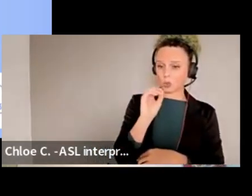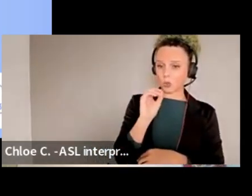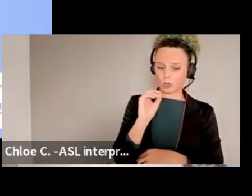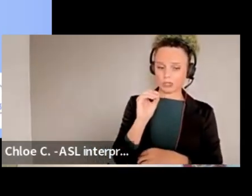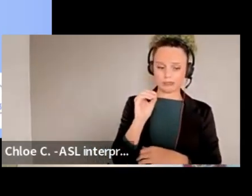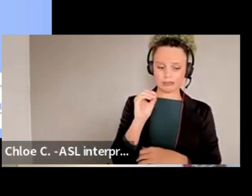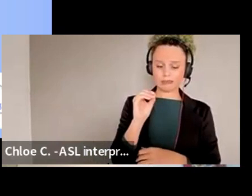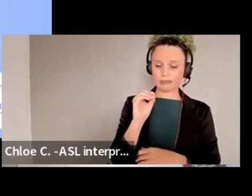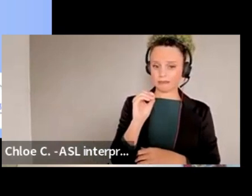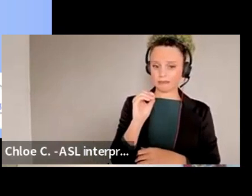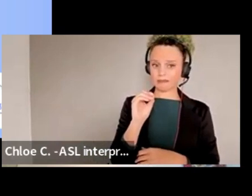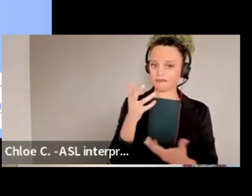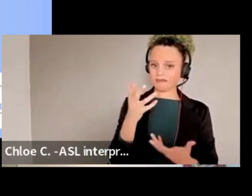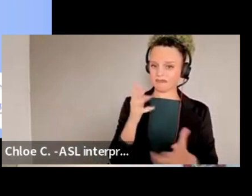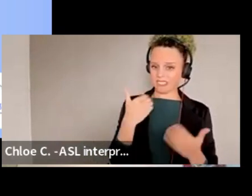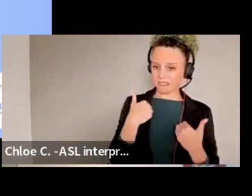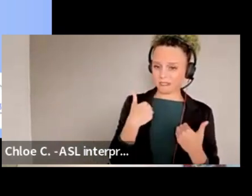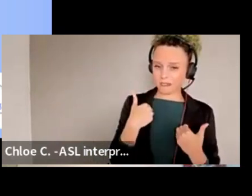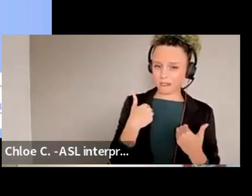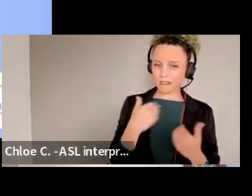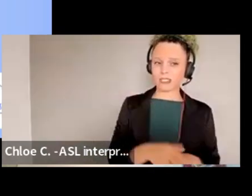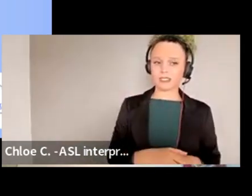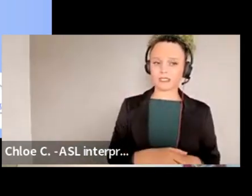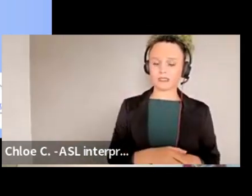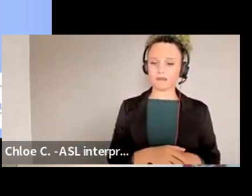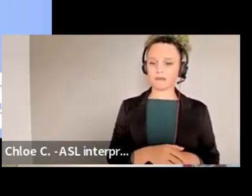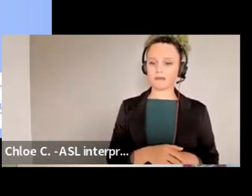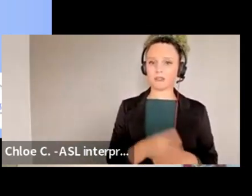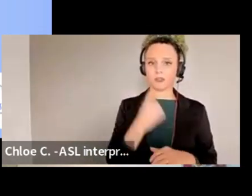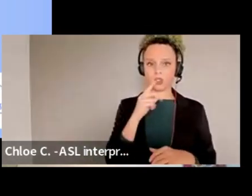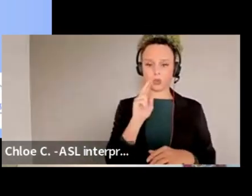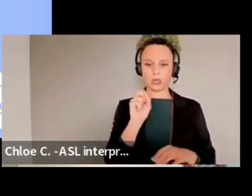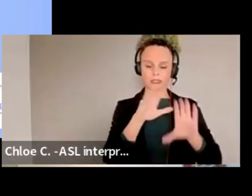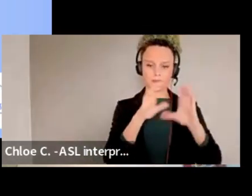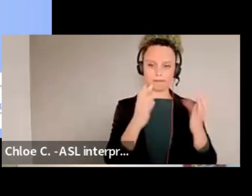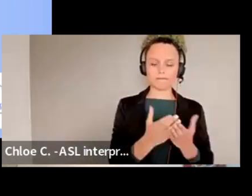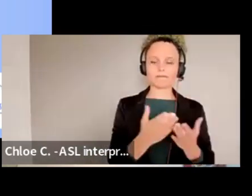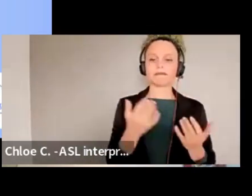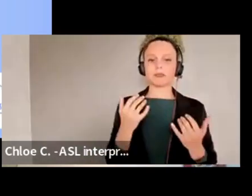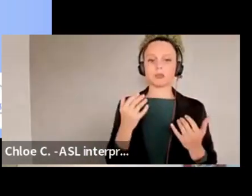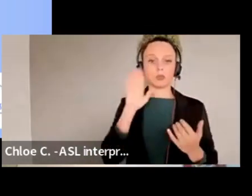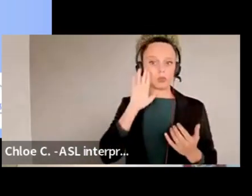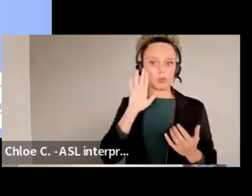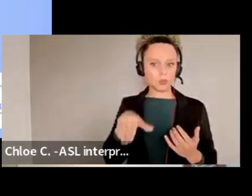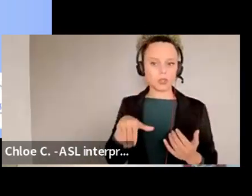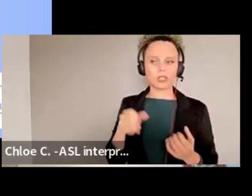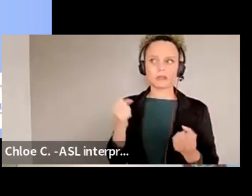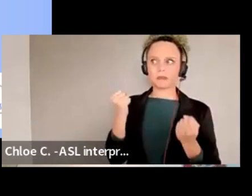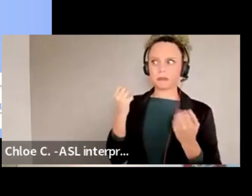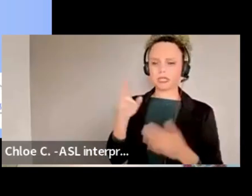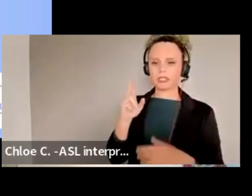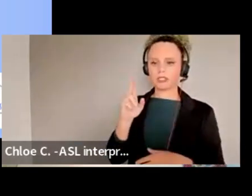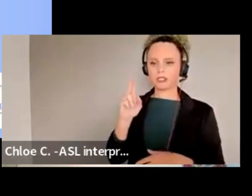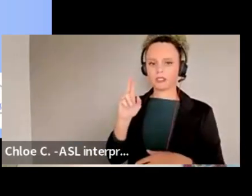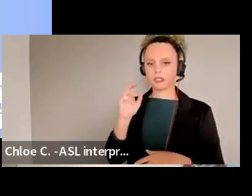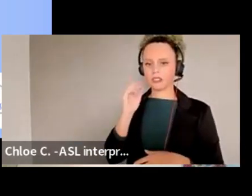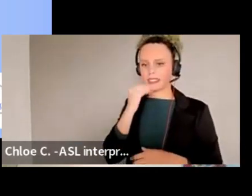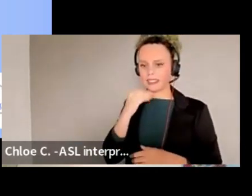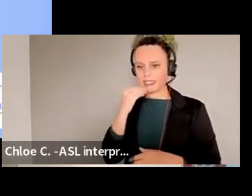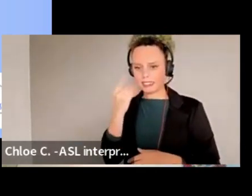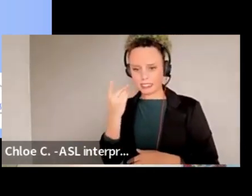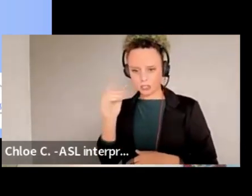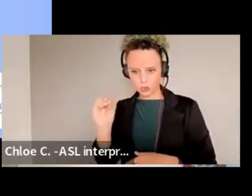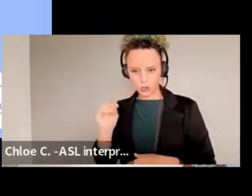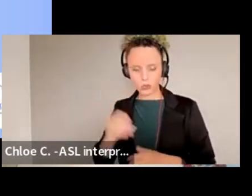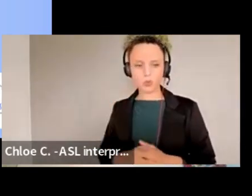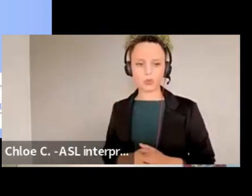higher prevalence of eating disorders in the United States. And that is just taking into account the US population as